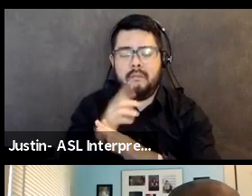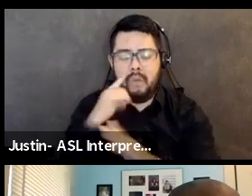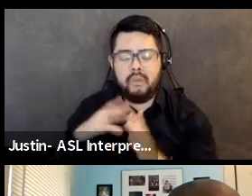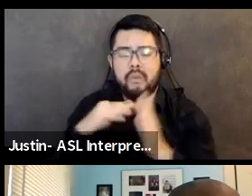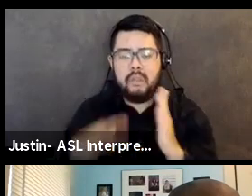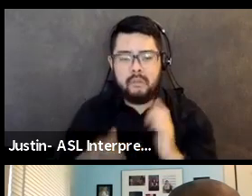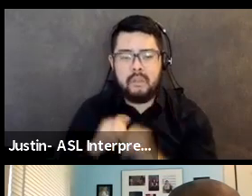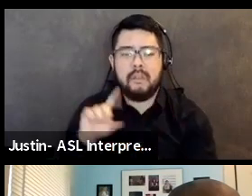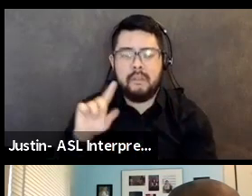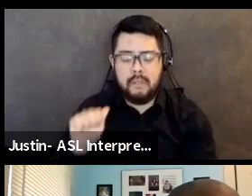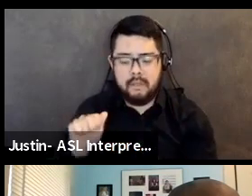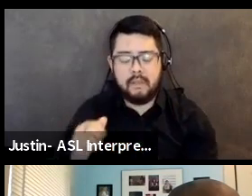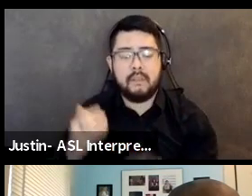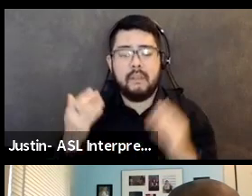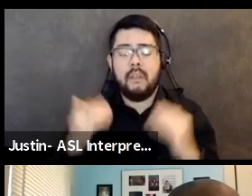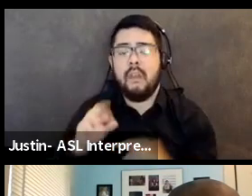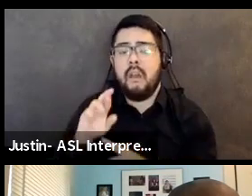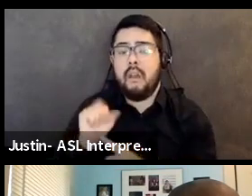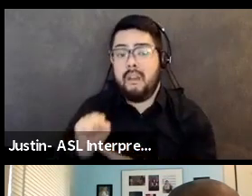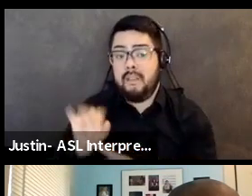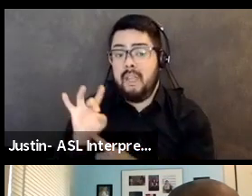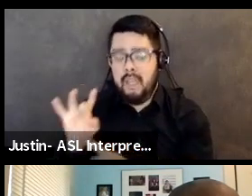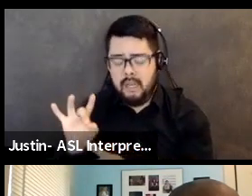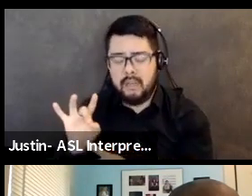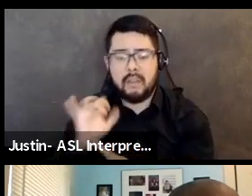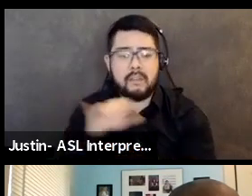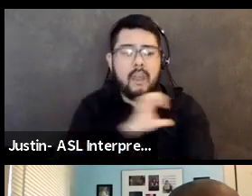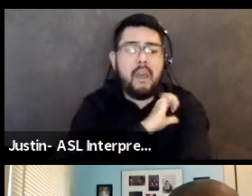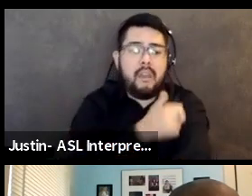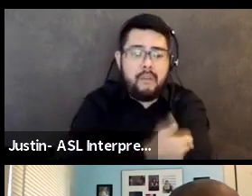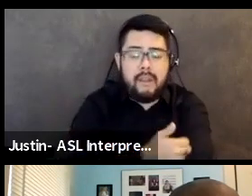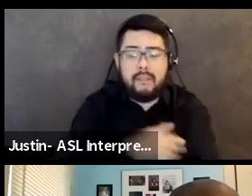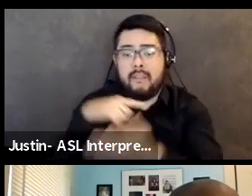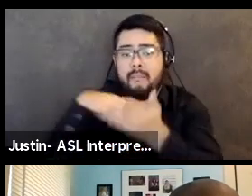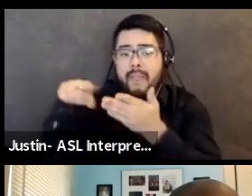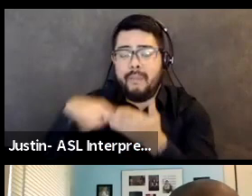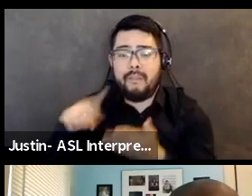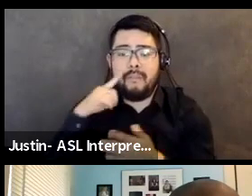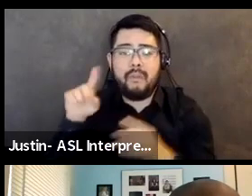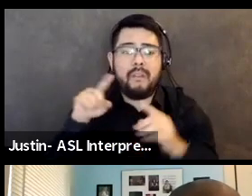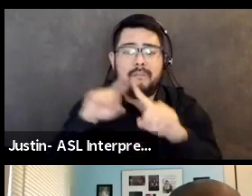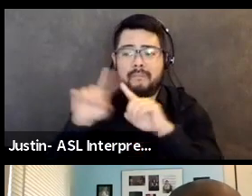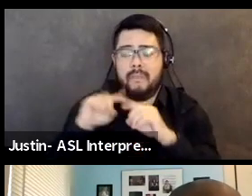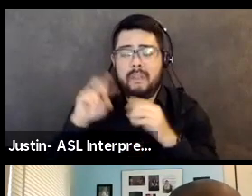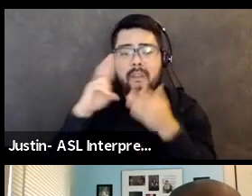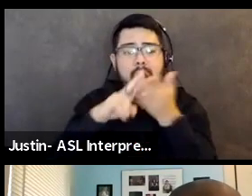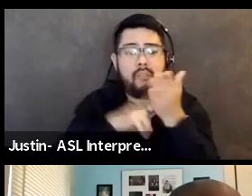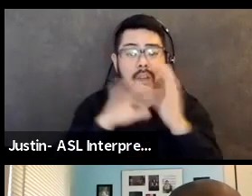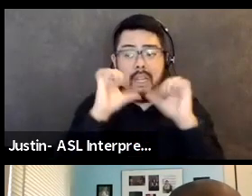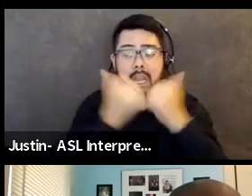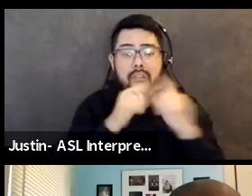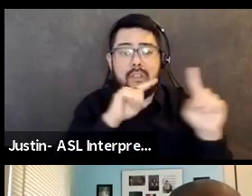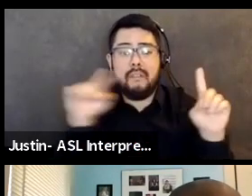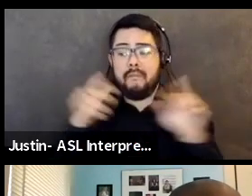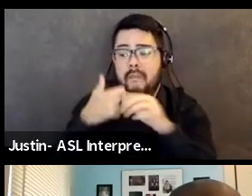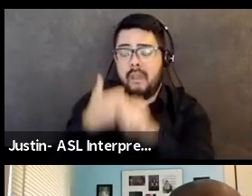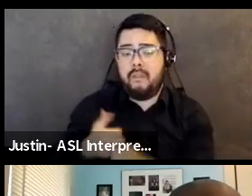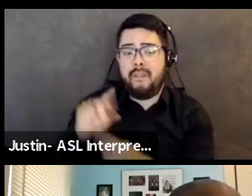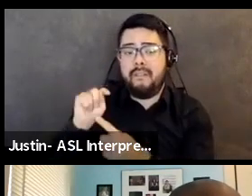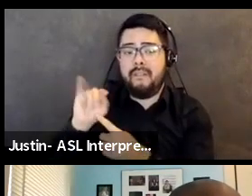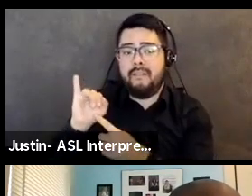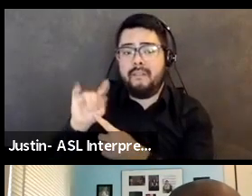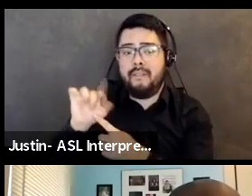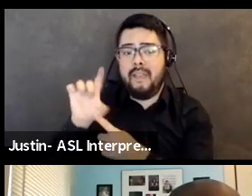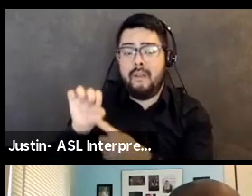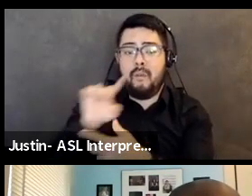rs 8 is the resolution authorizing payments to various providers for proportionate share of title 1 2